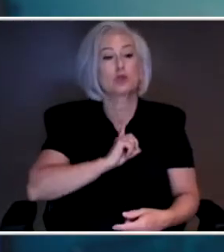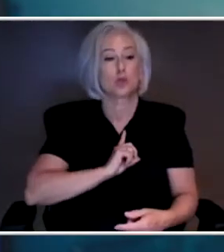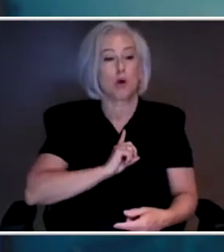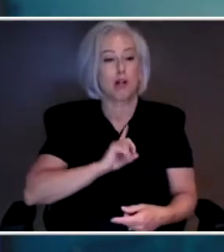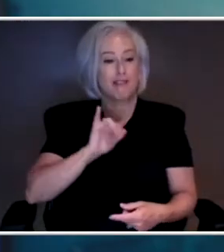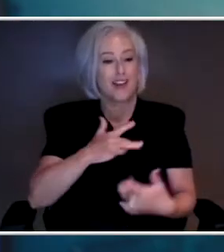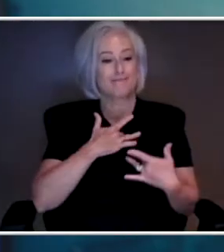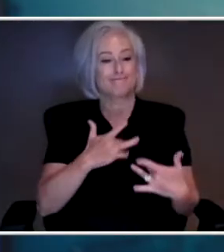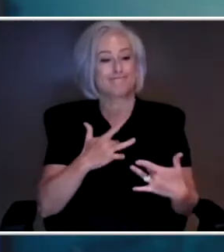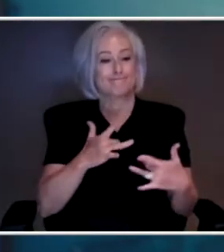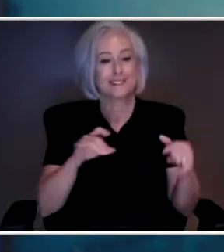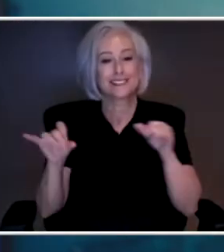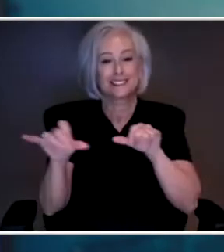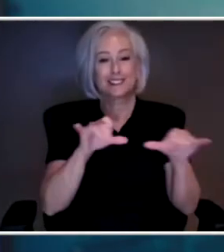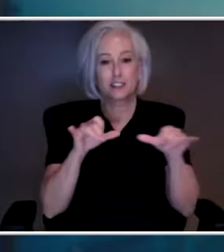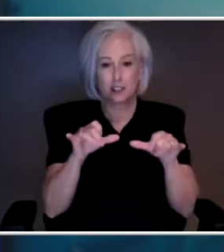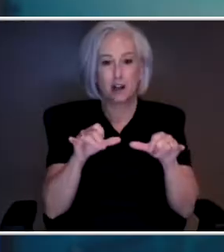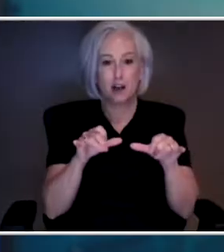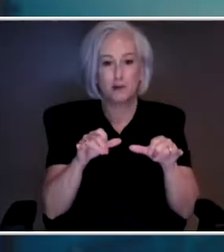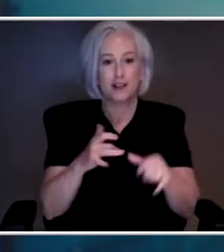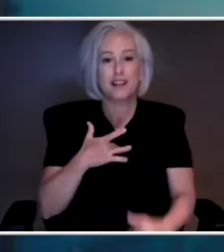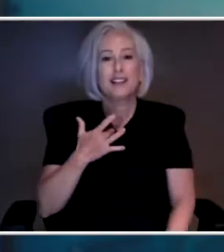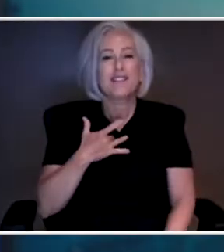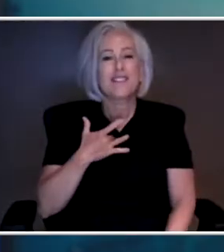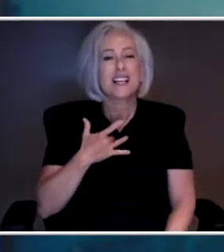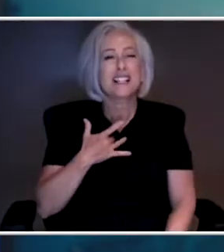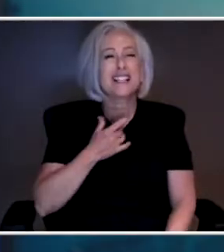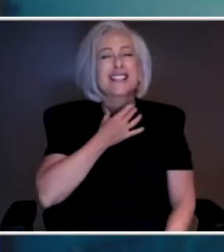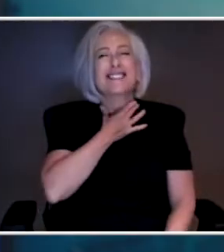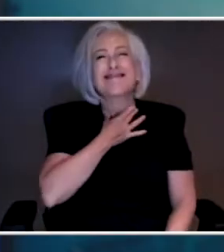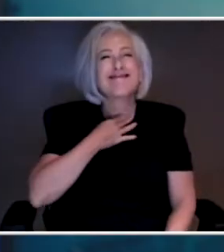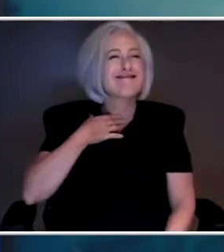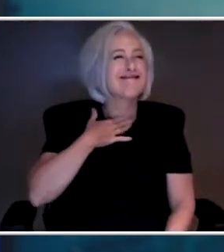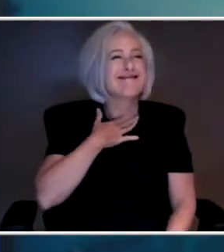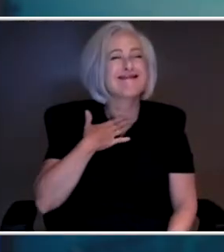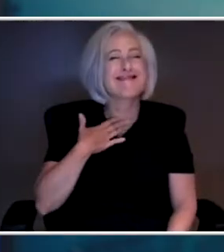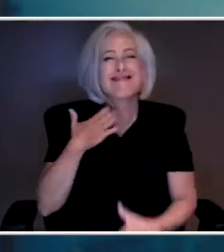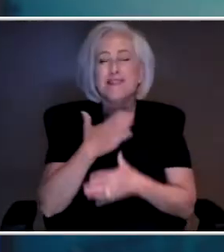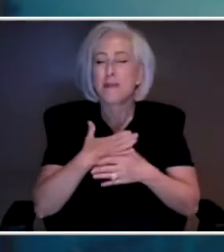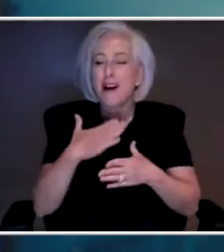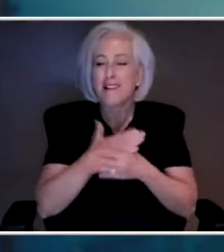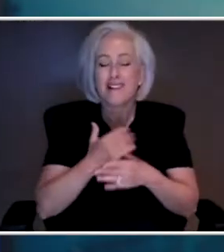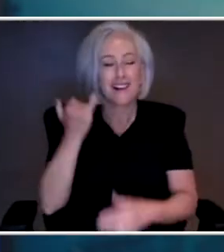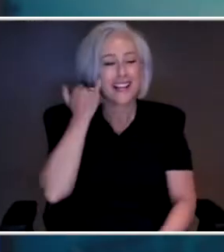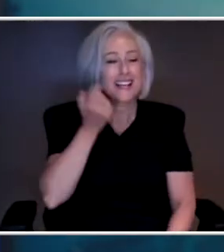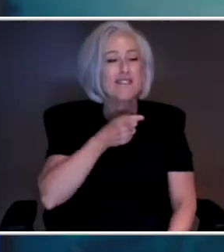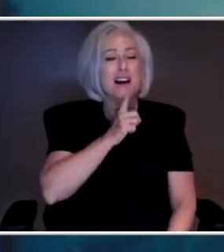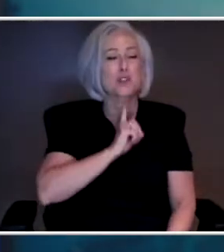seen that people just say there's a fullness in my neck, there's discomfort. When I swallow, I can feel a sensation,